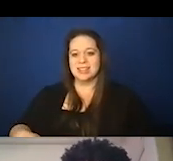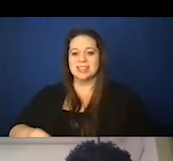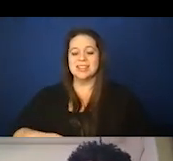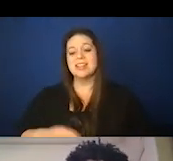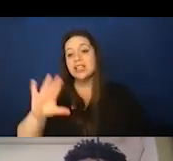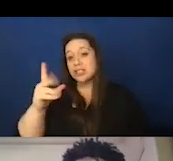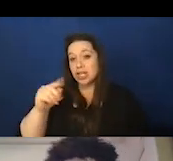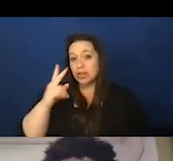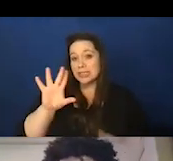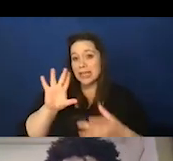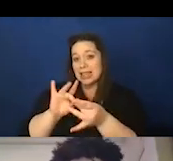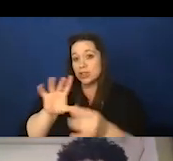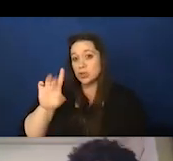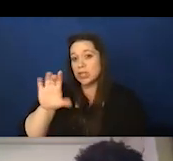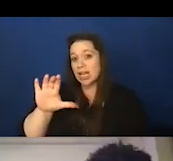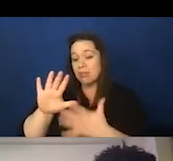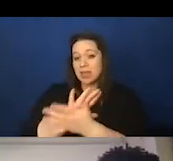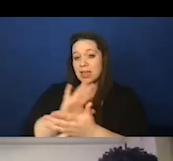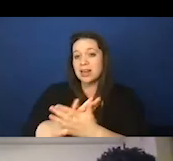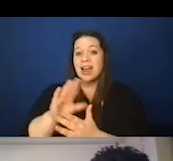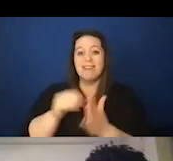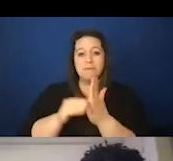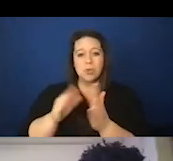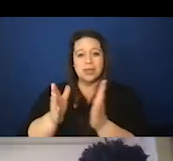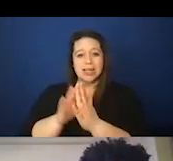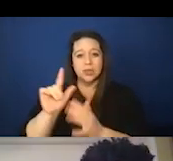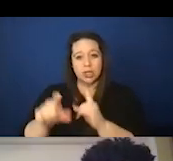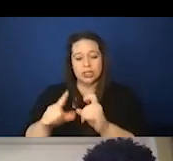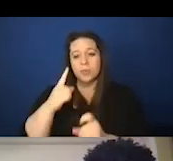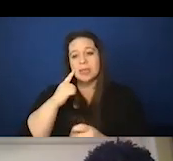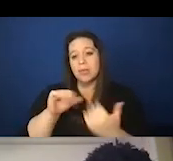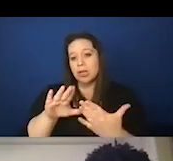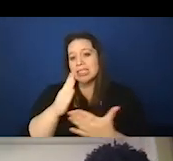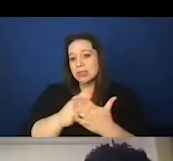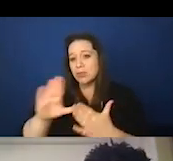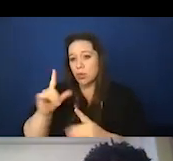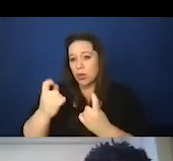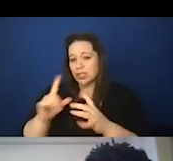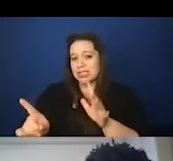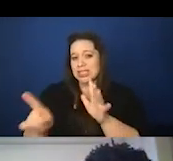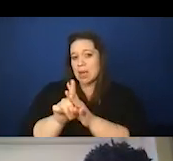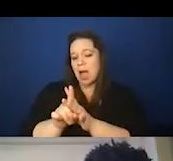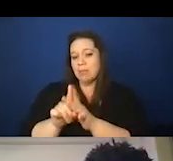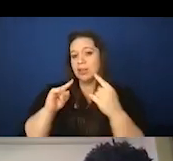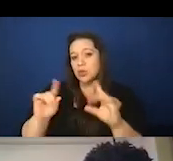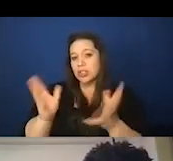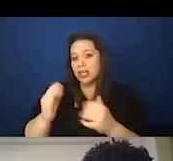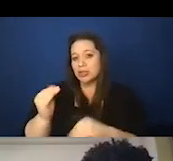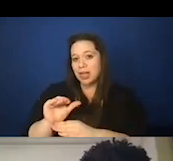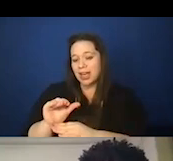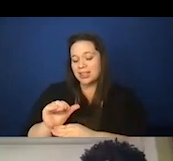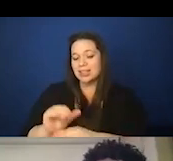a link to a document of frequently asked questions. We think it may address some of the questions that came up in the chat and tonight.